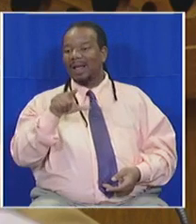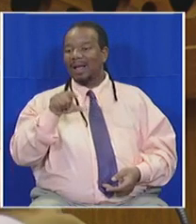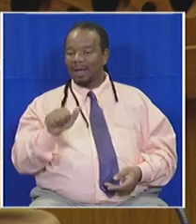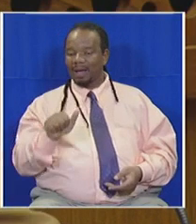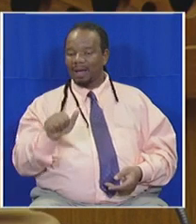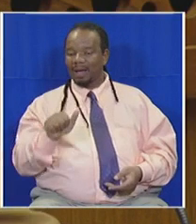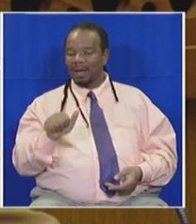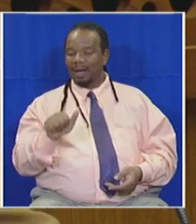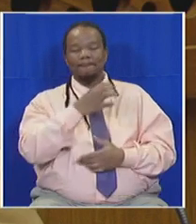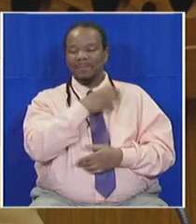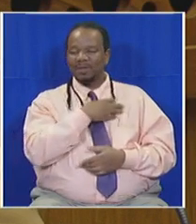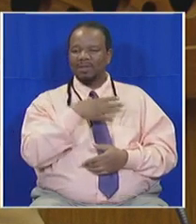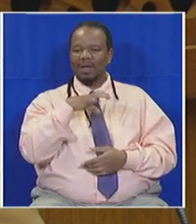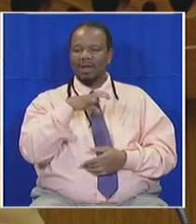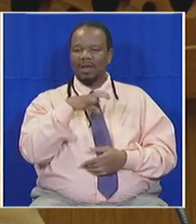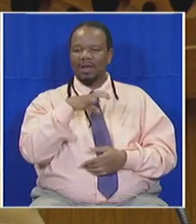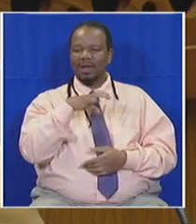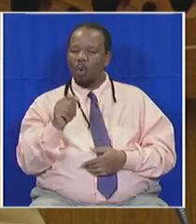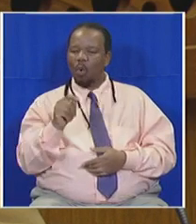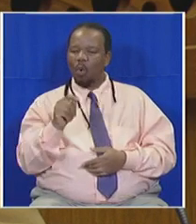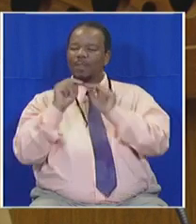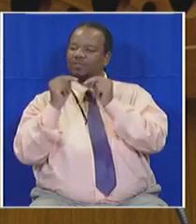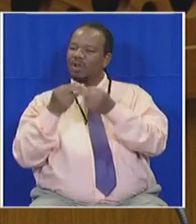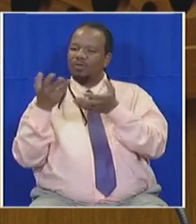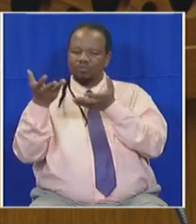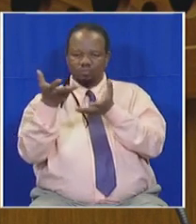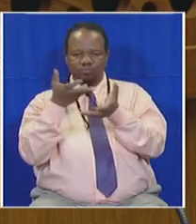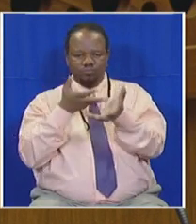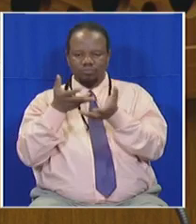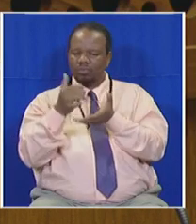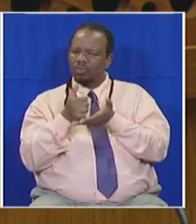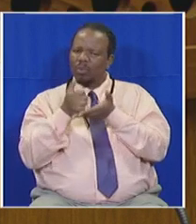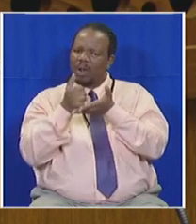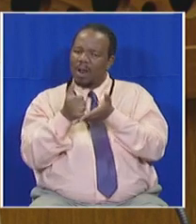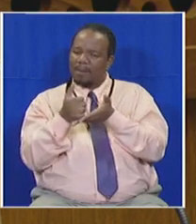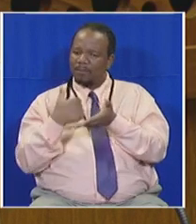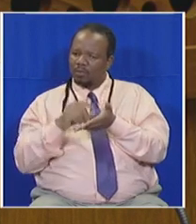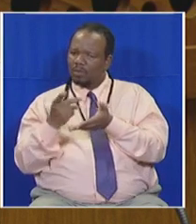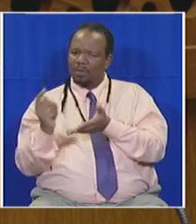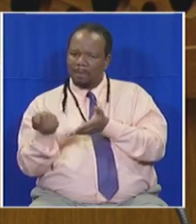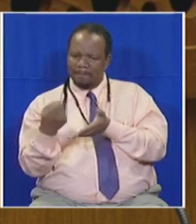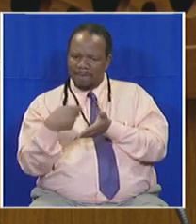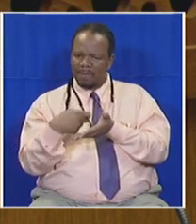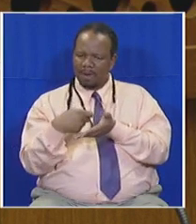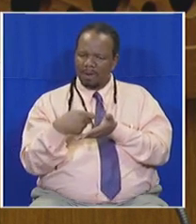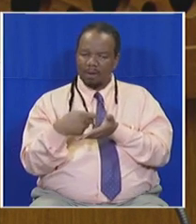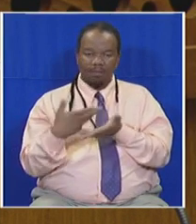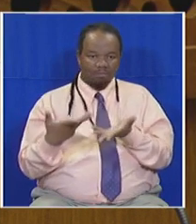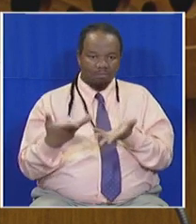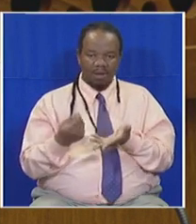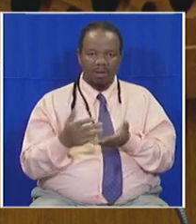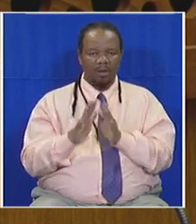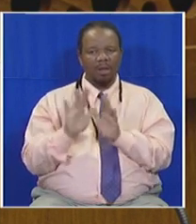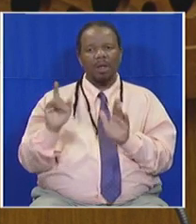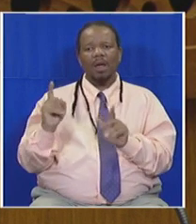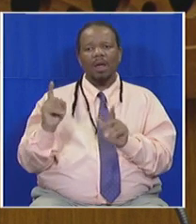Treasury, Eskom to assist these municipalities to honor their debts. Low rate of revenue